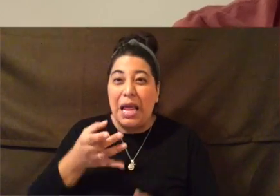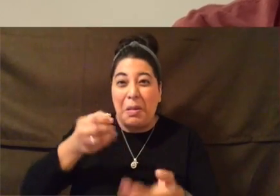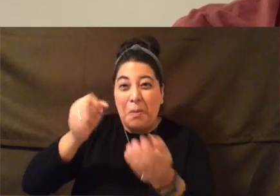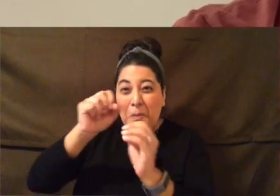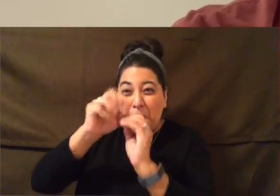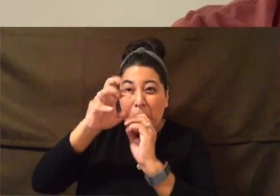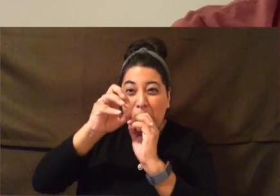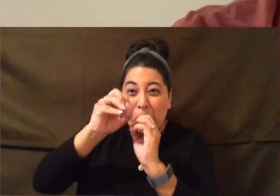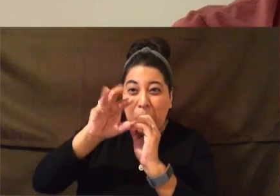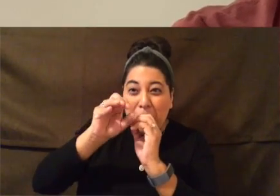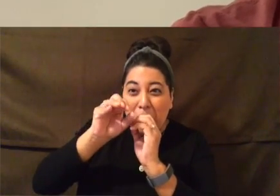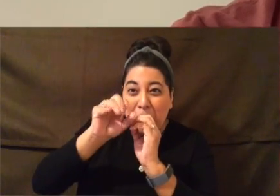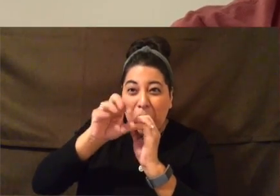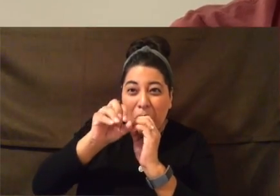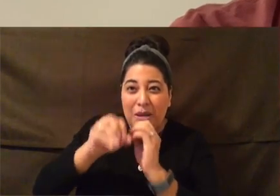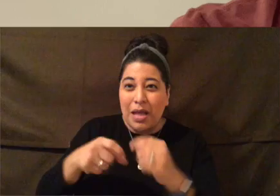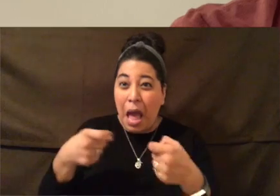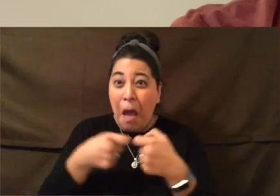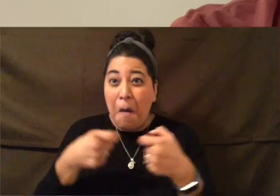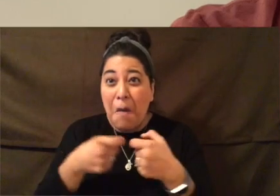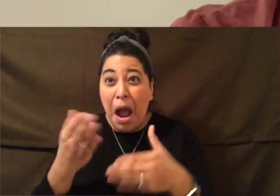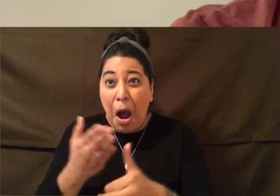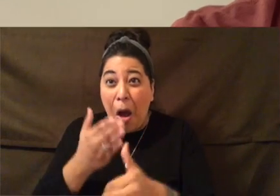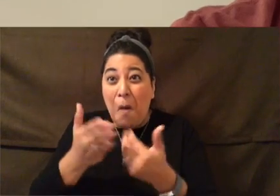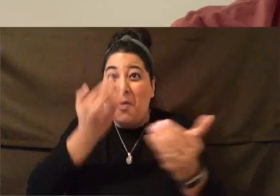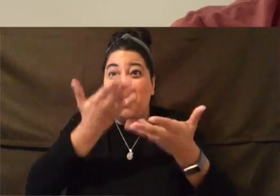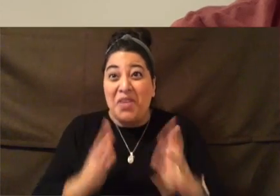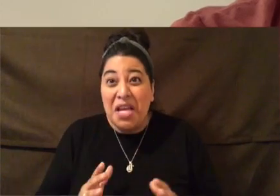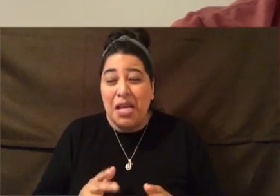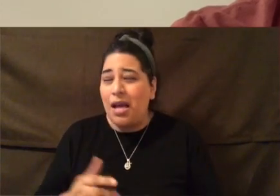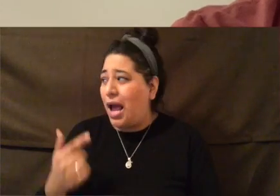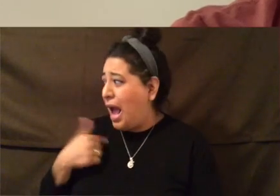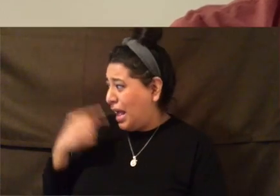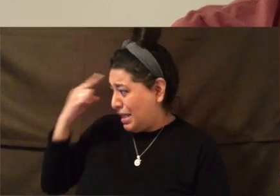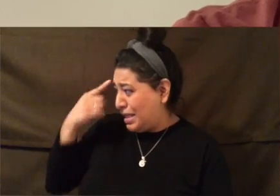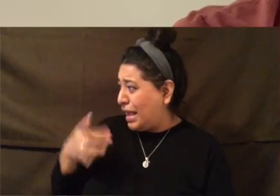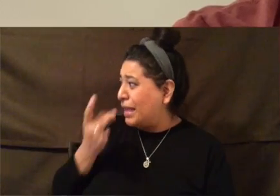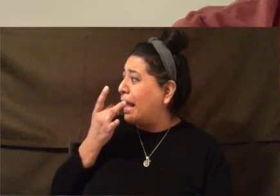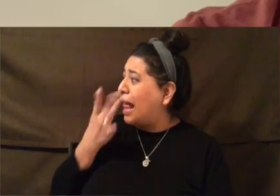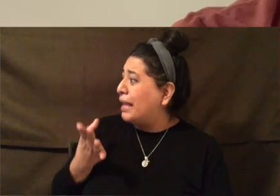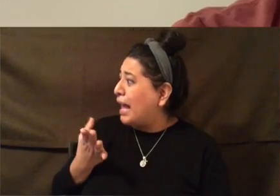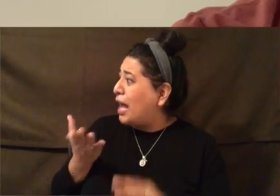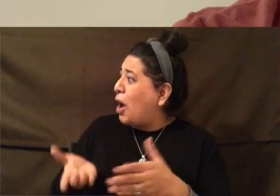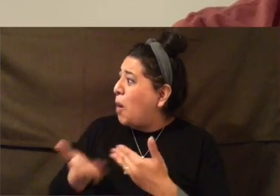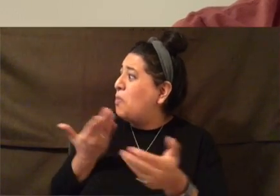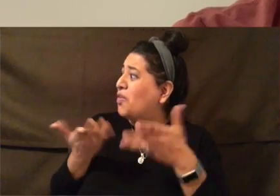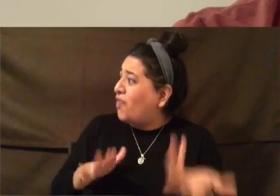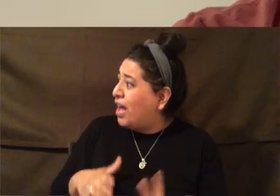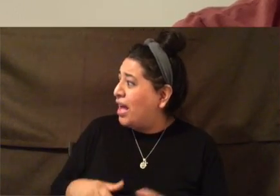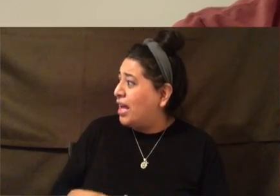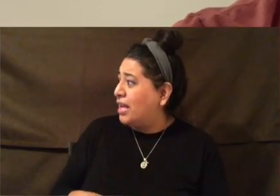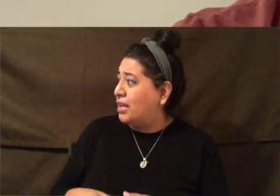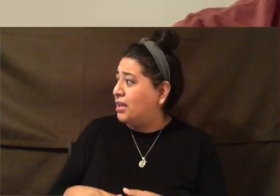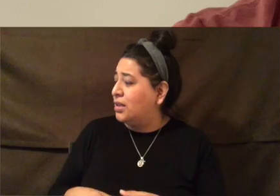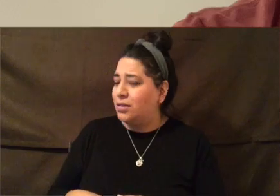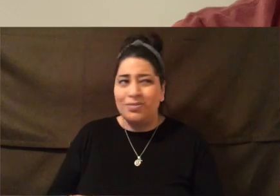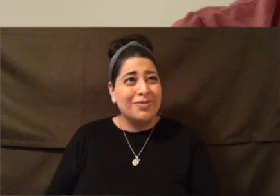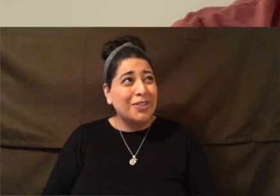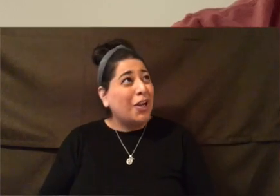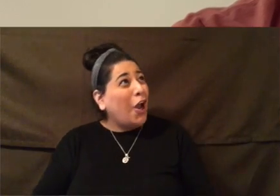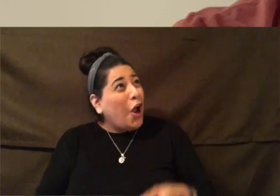walls. He shook the light. Were the batteries running out? "I think our light's dying," he said to